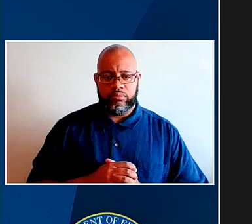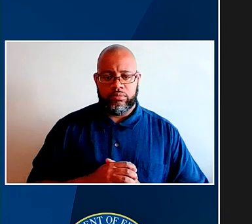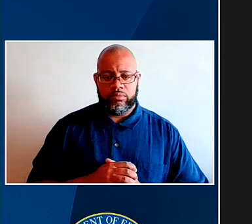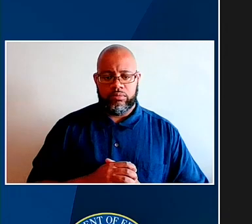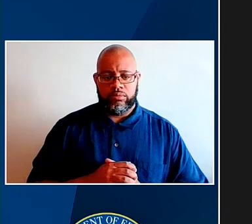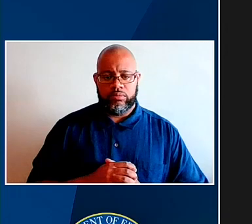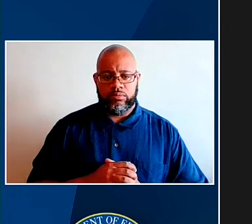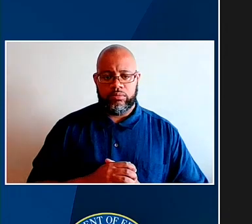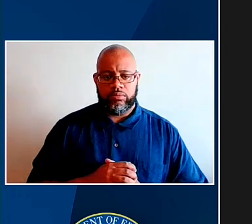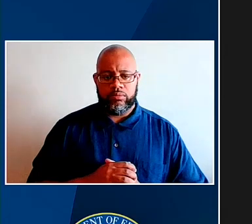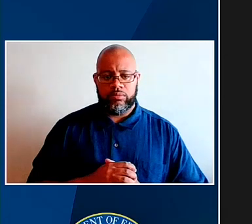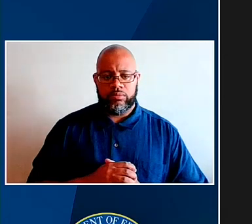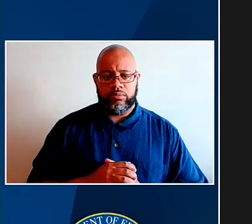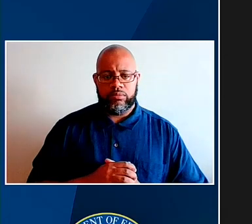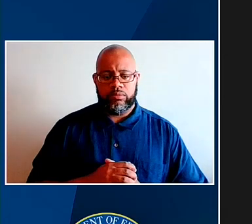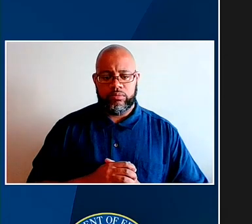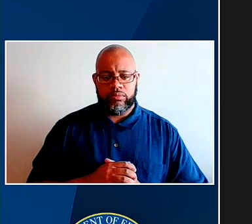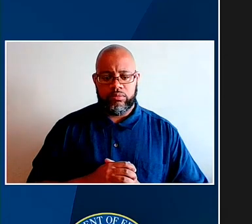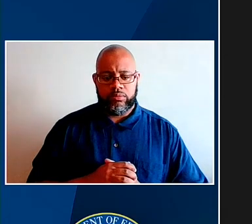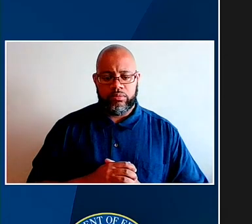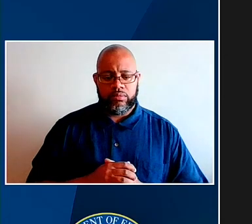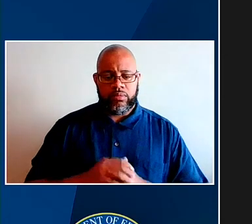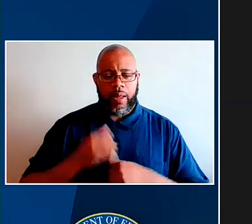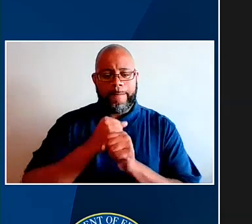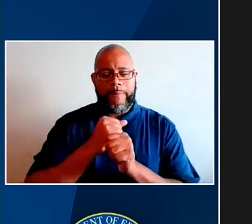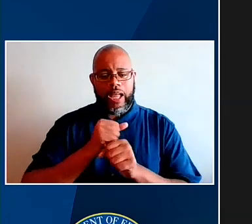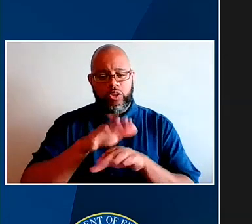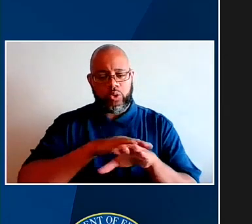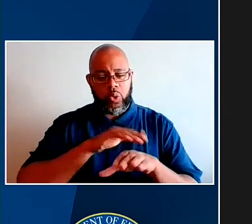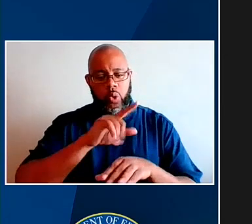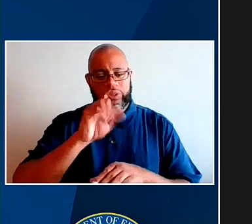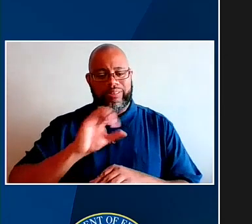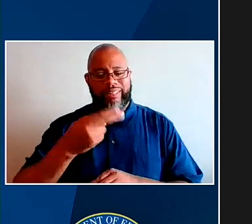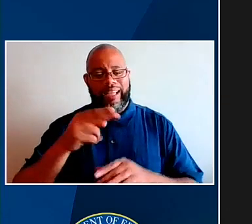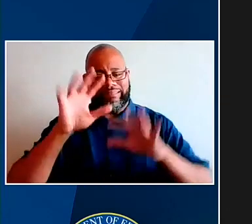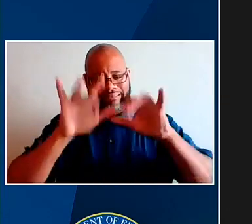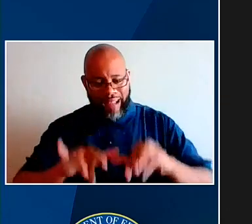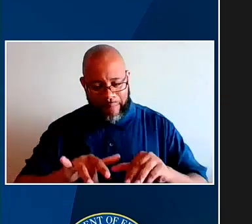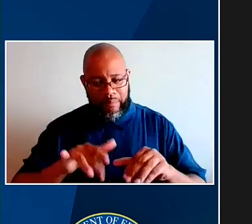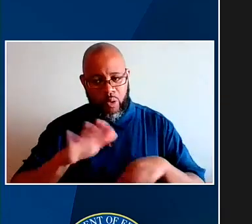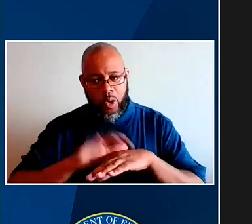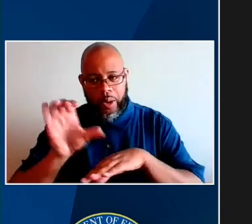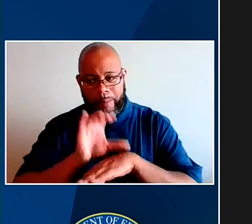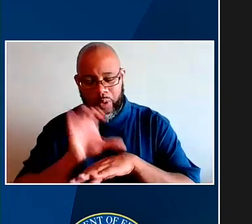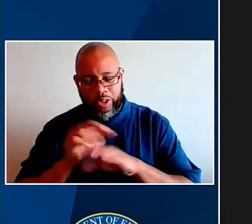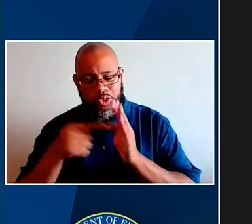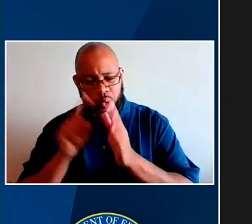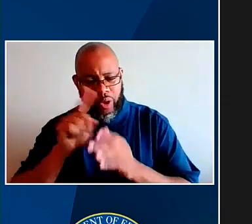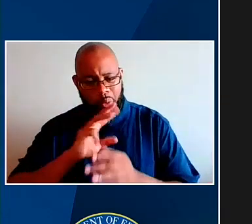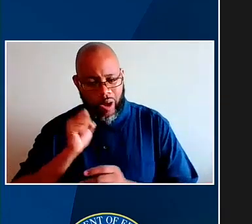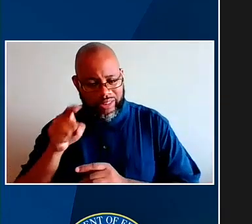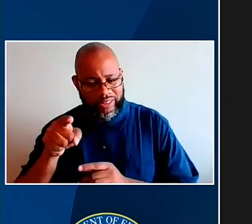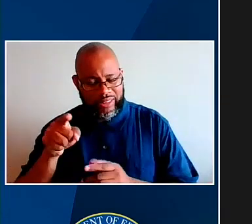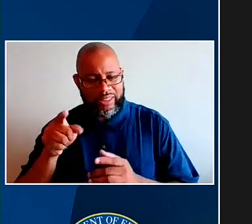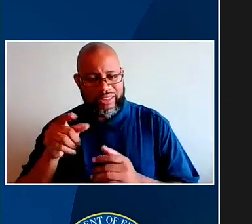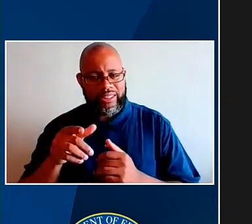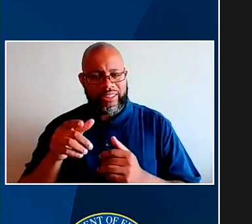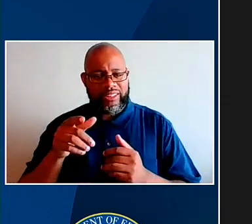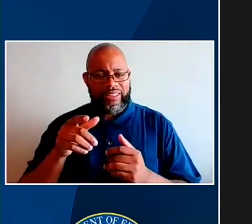Cruelly made Zach type on his computer while also asking him to indicate where he was by a temperature. It's